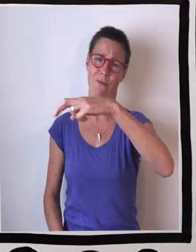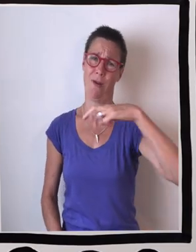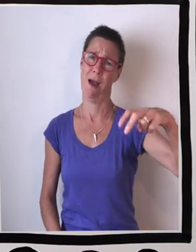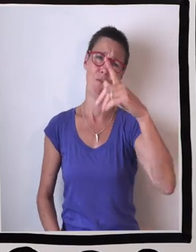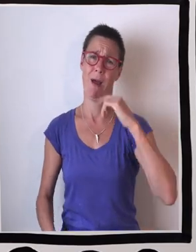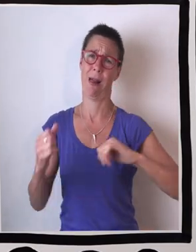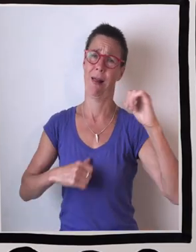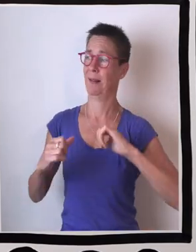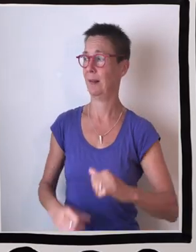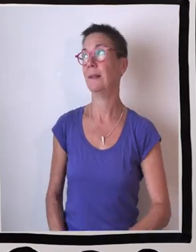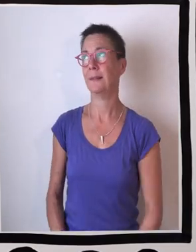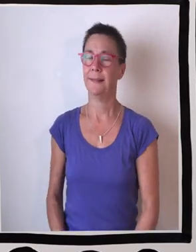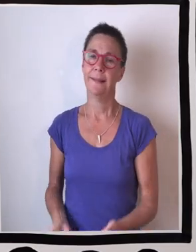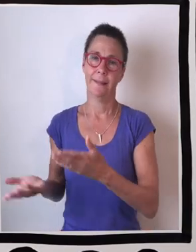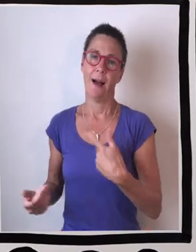pitch.